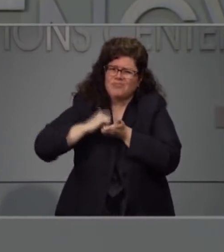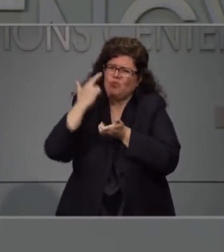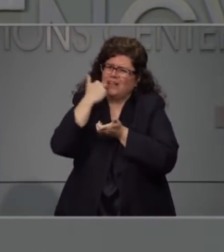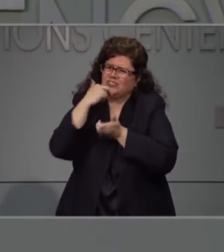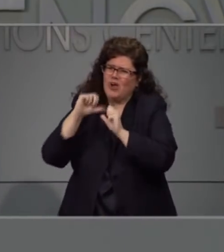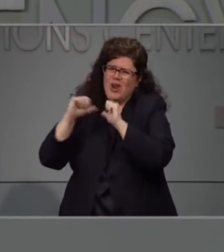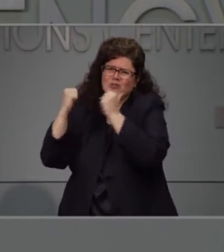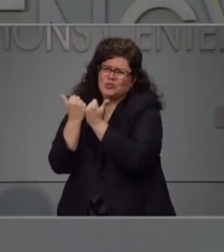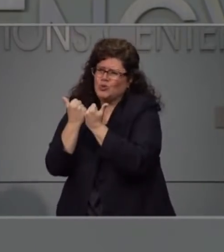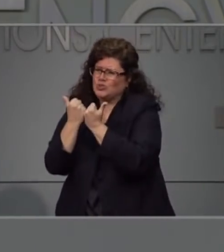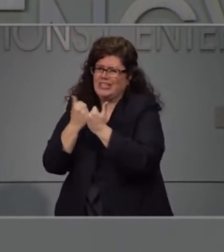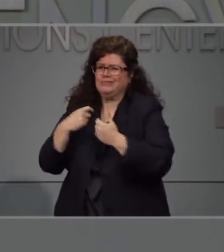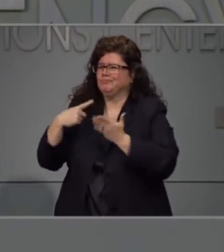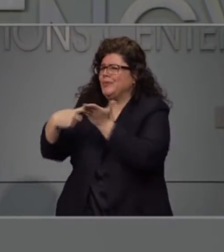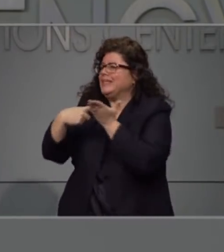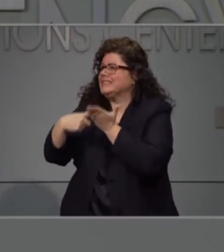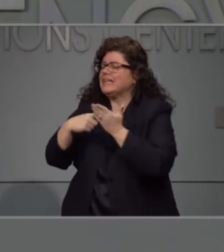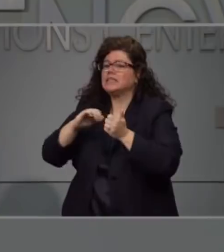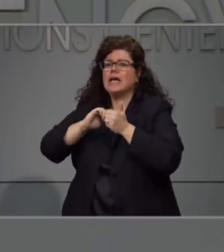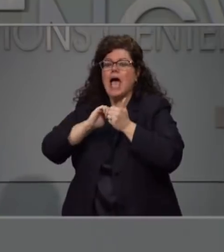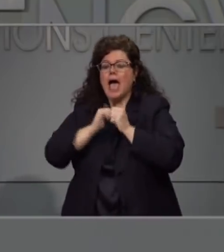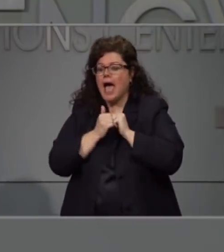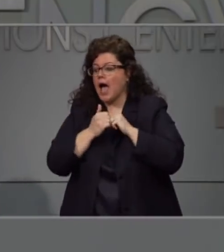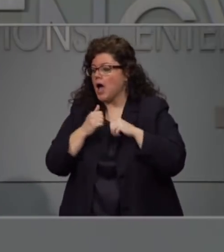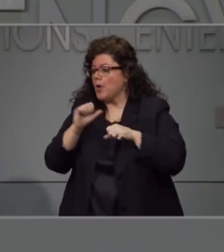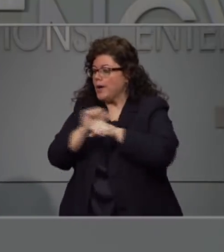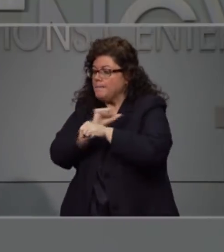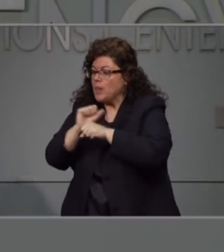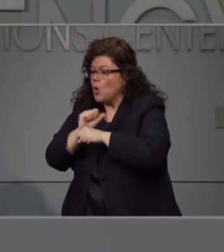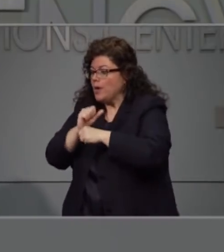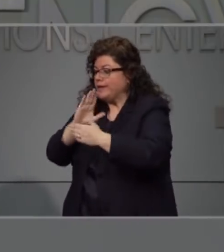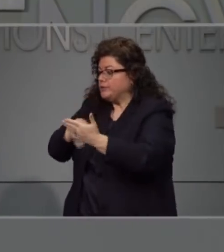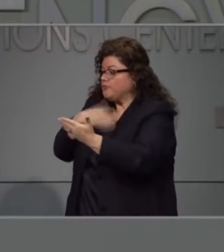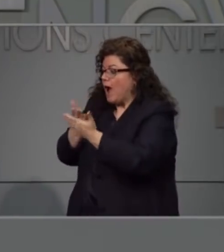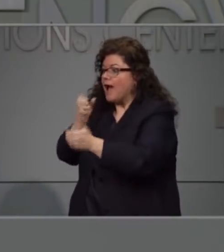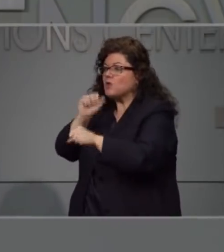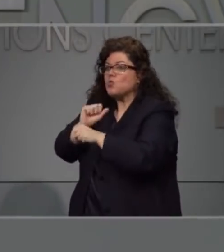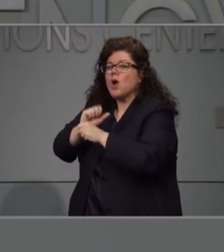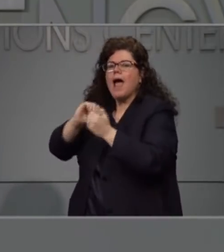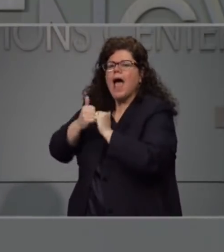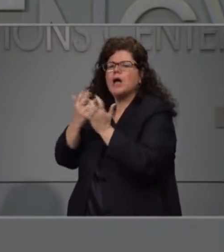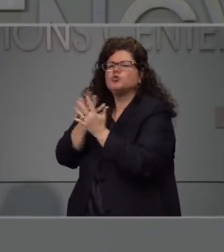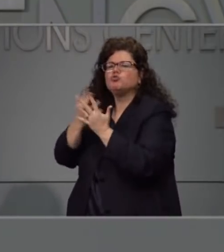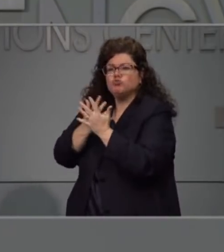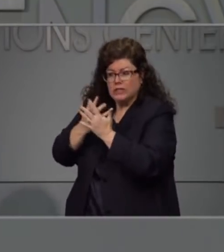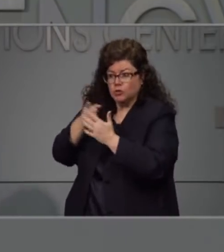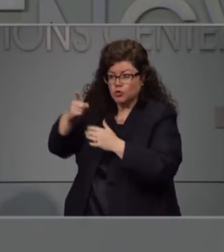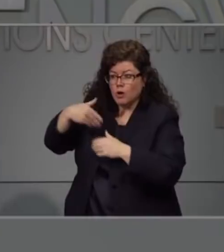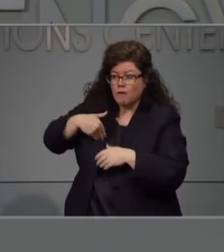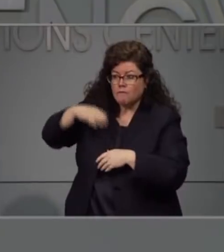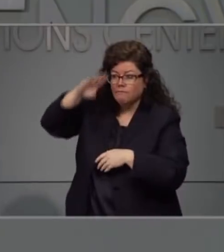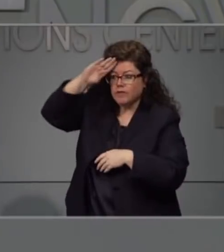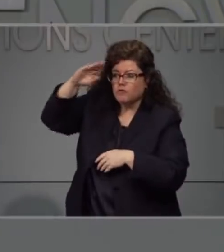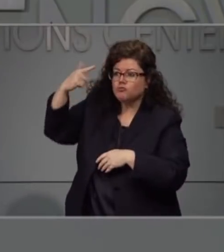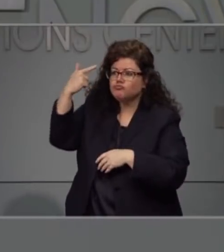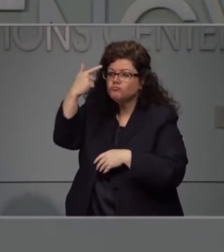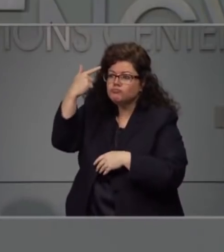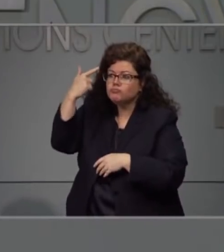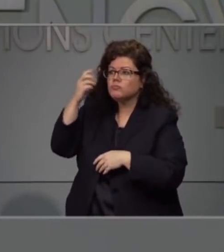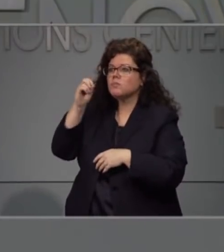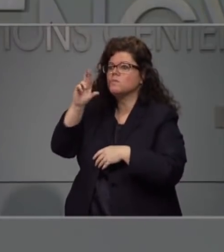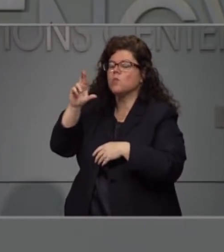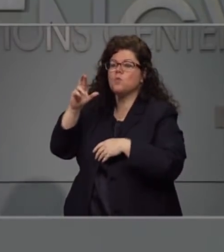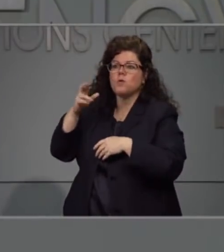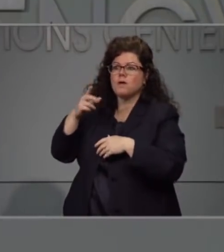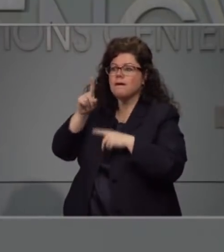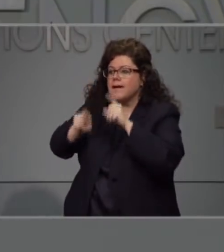everything from how they screen employees and potentially to things like buffets. So we tried to capture all of